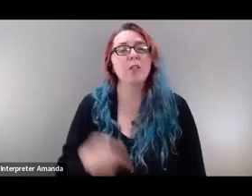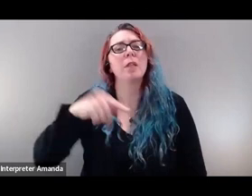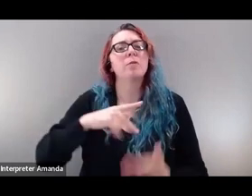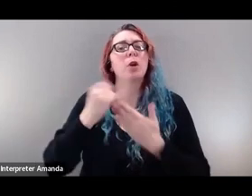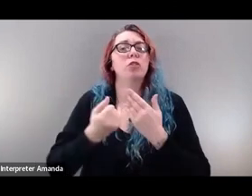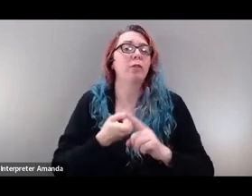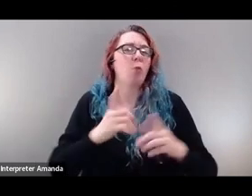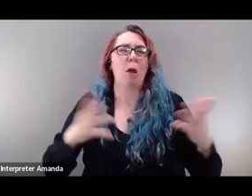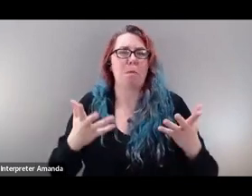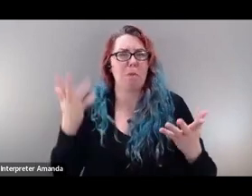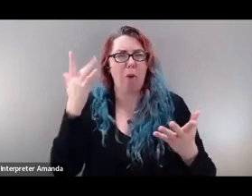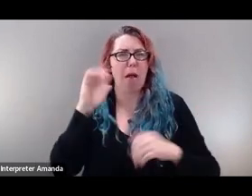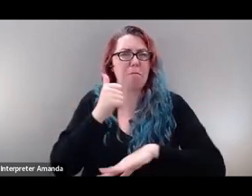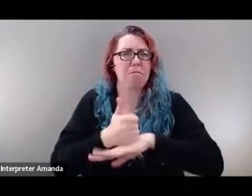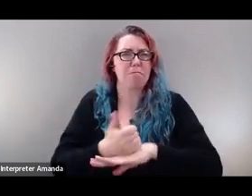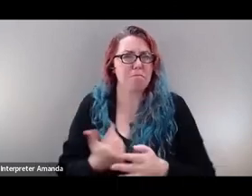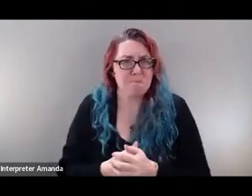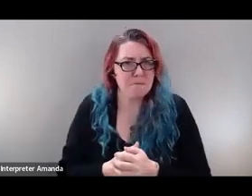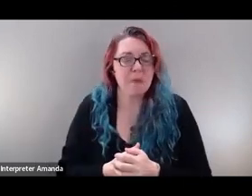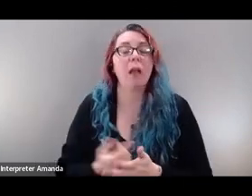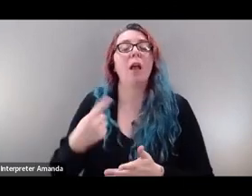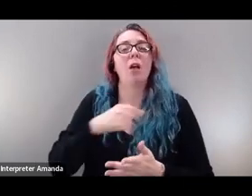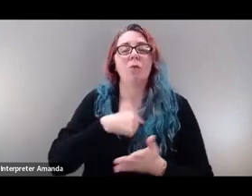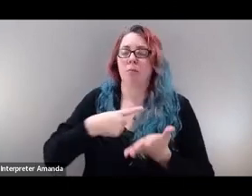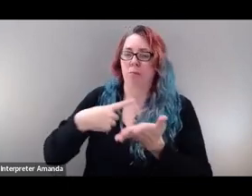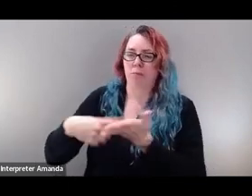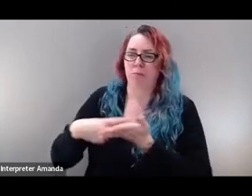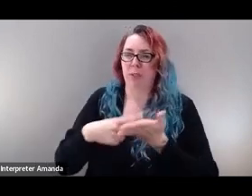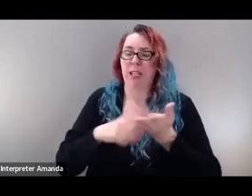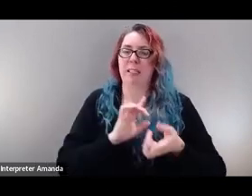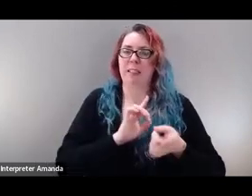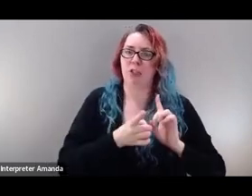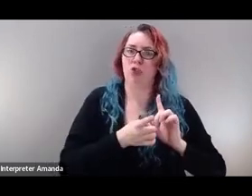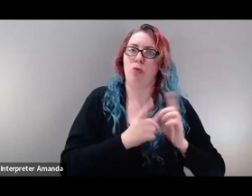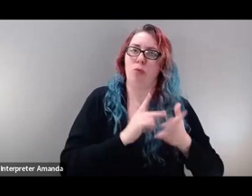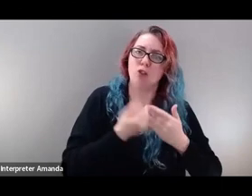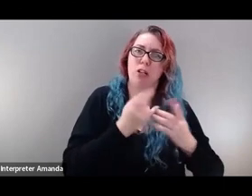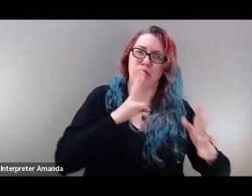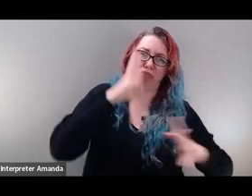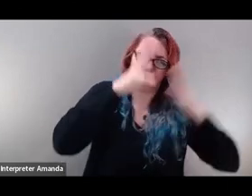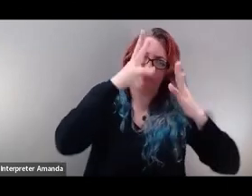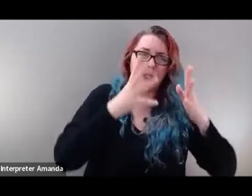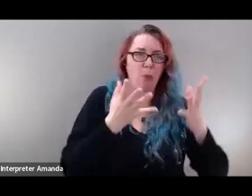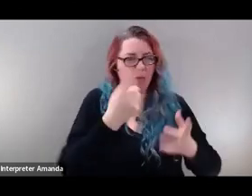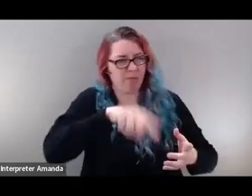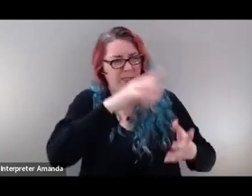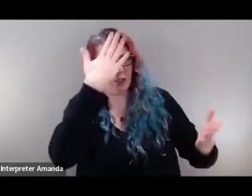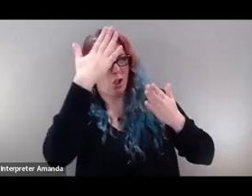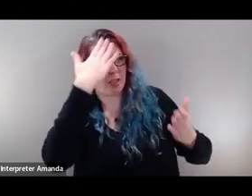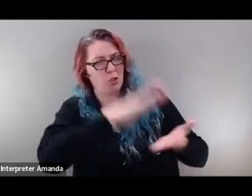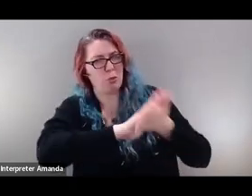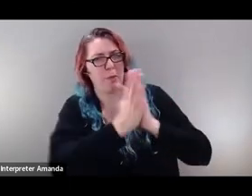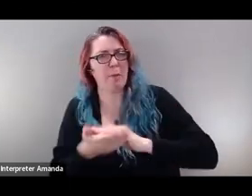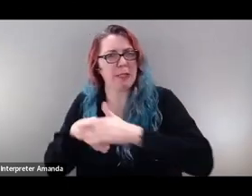desire to make the knowledge generated by recent digital innovation projects more accessible. We decided to focus